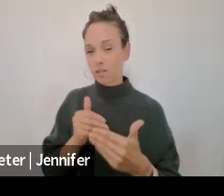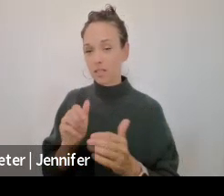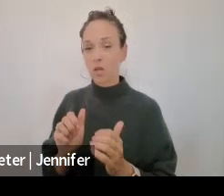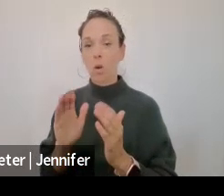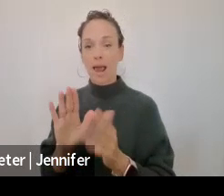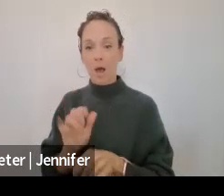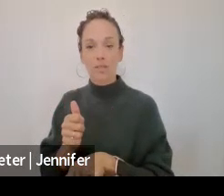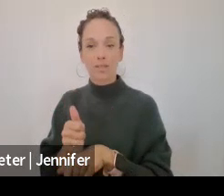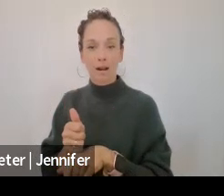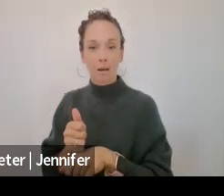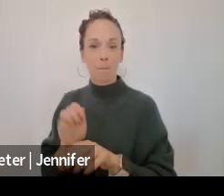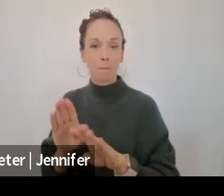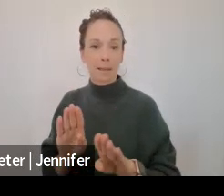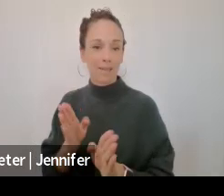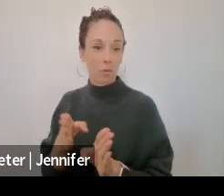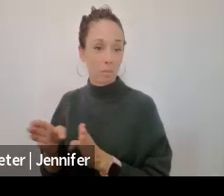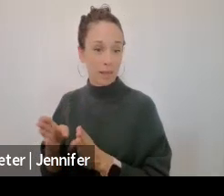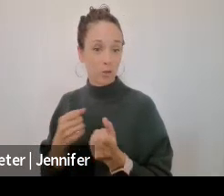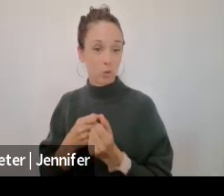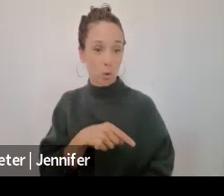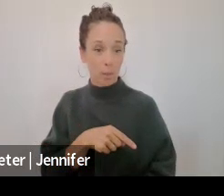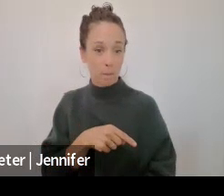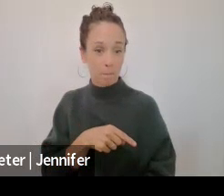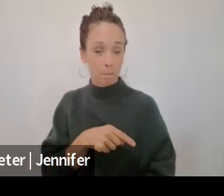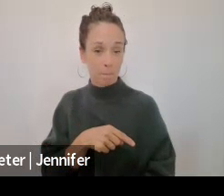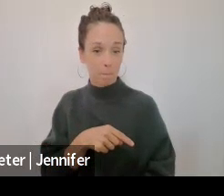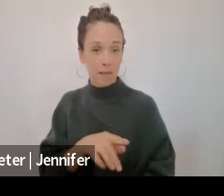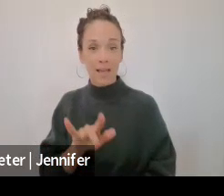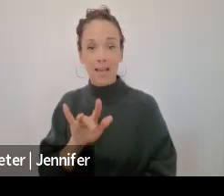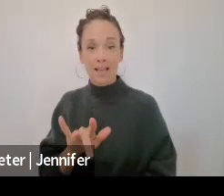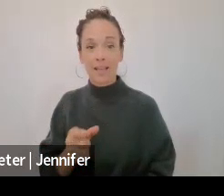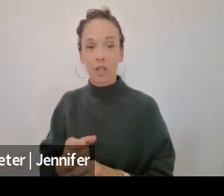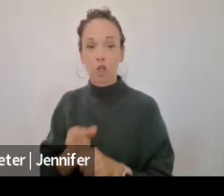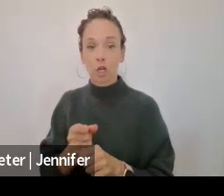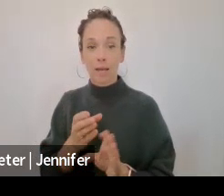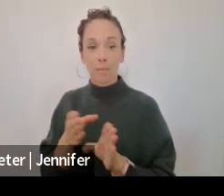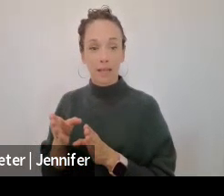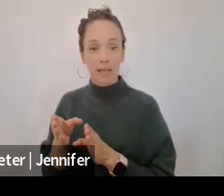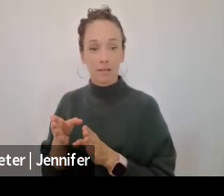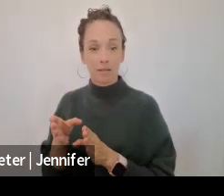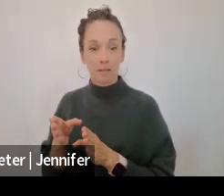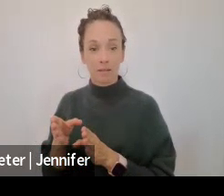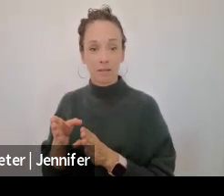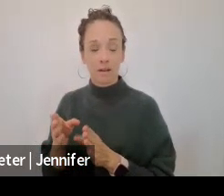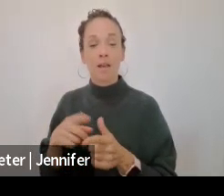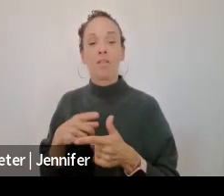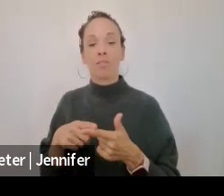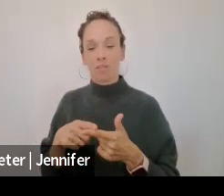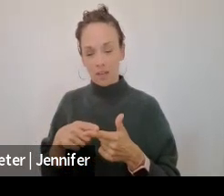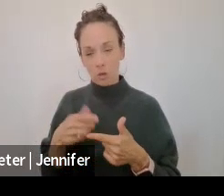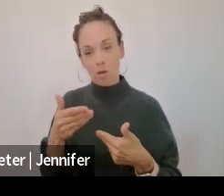the student. So by clicking on Create Plan, we're able to move to the